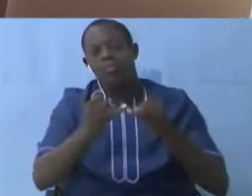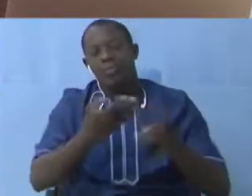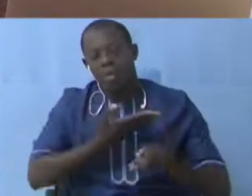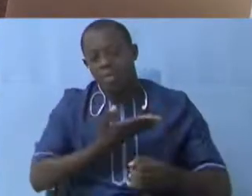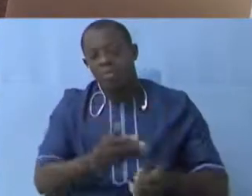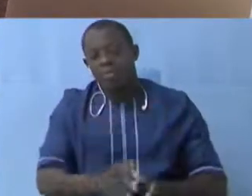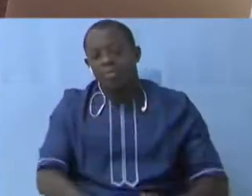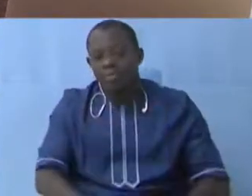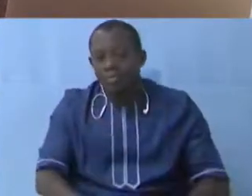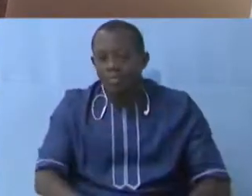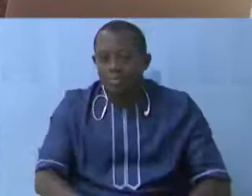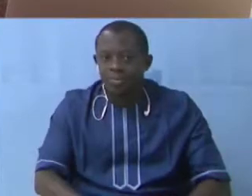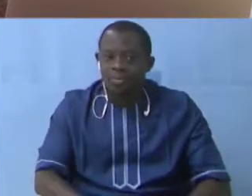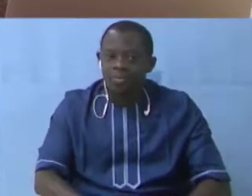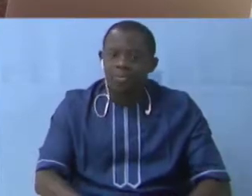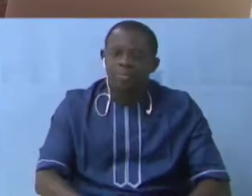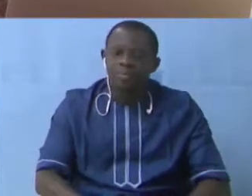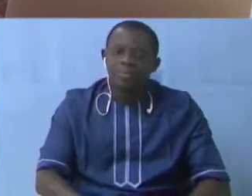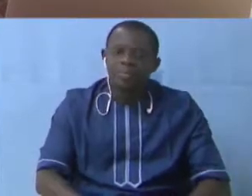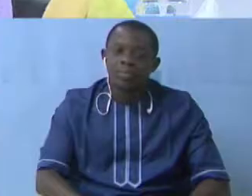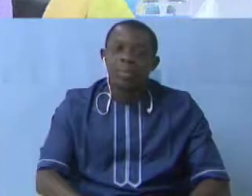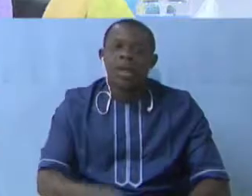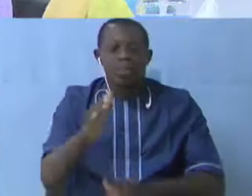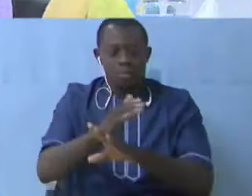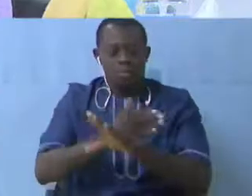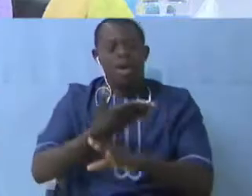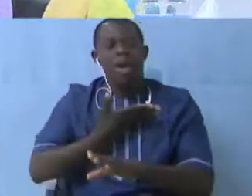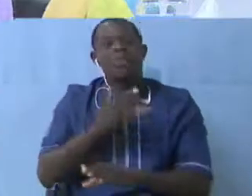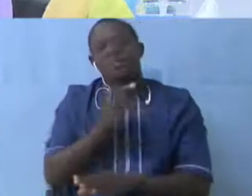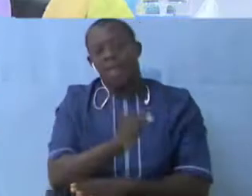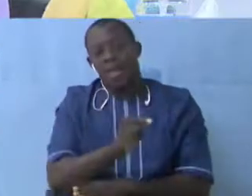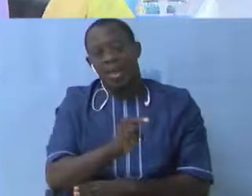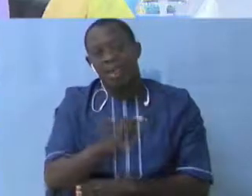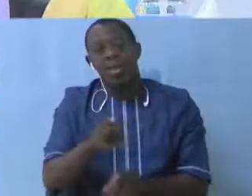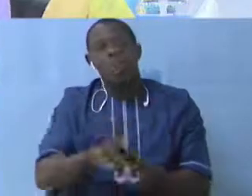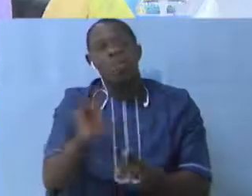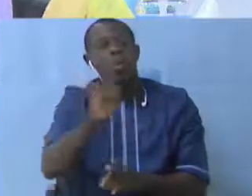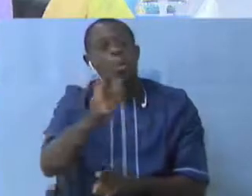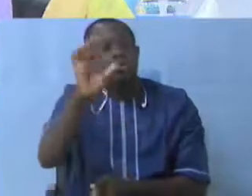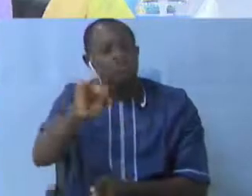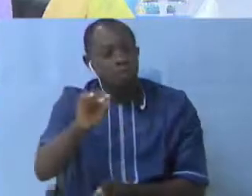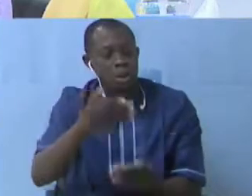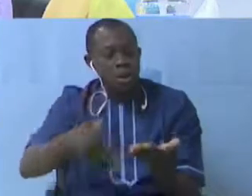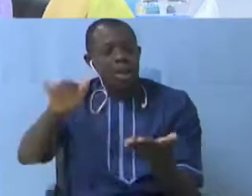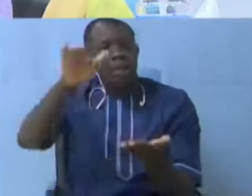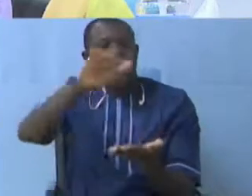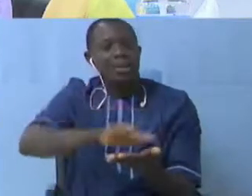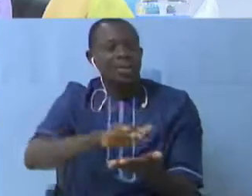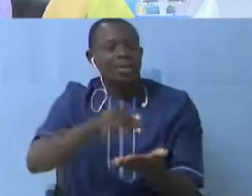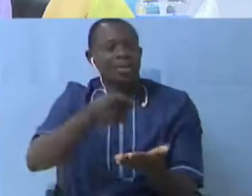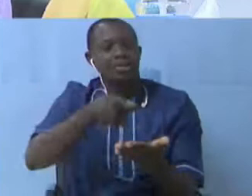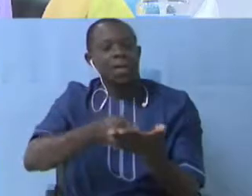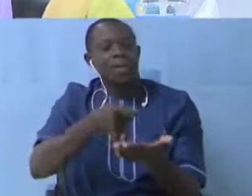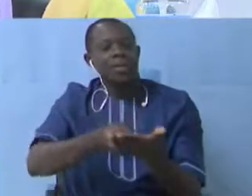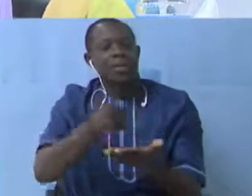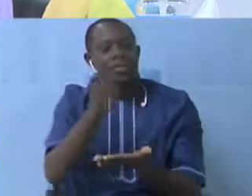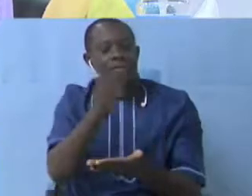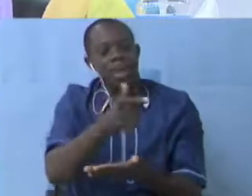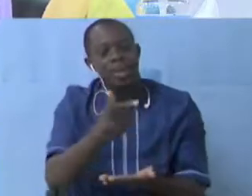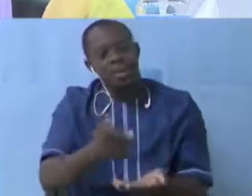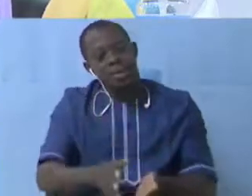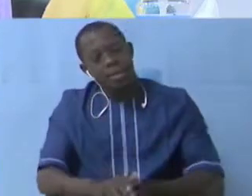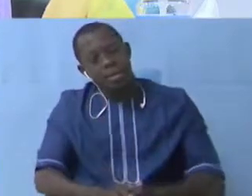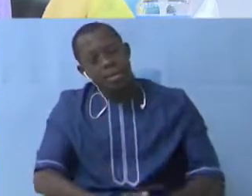bindu yi ak yeneen ak yeneen. They existed already, but what they did was they increased the ñu bond. ngi doon dem ba pare de waaye nag li ñu